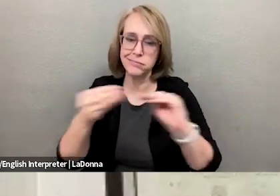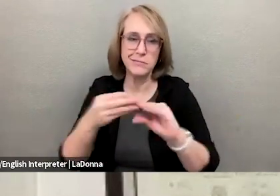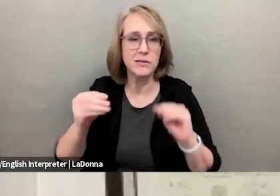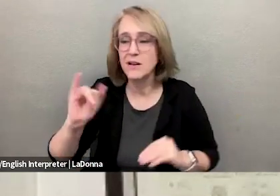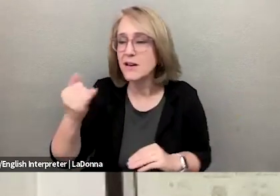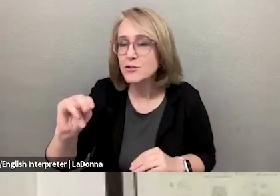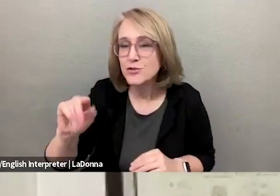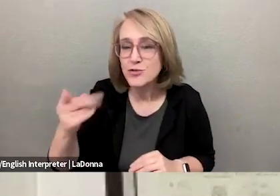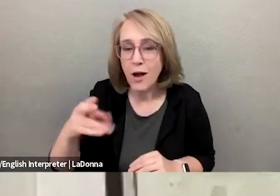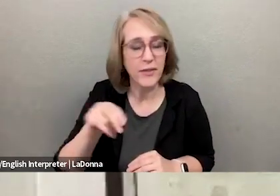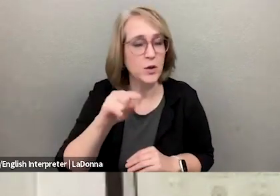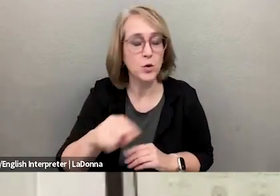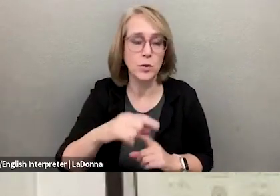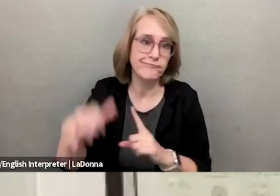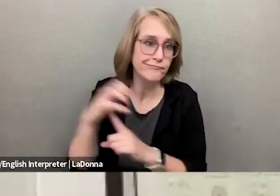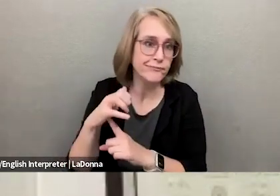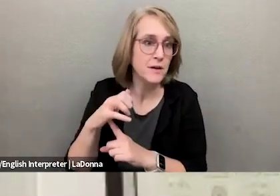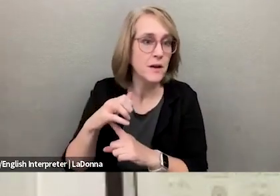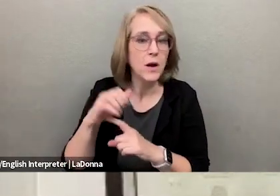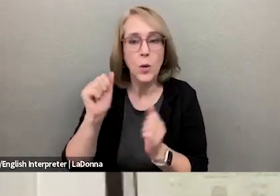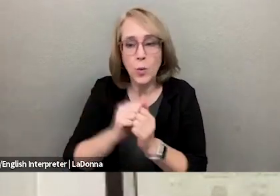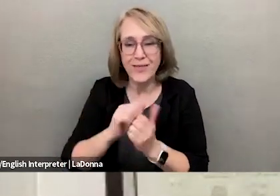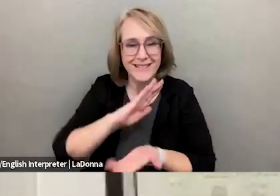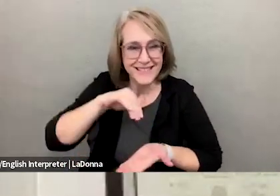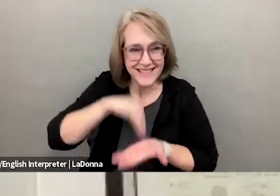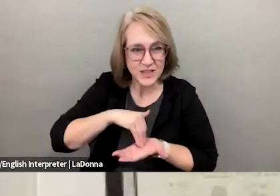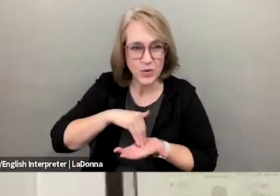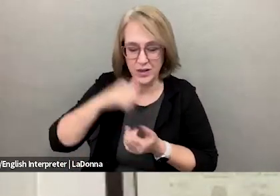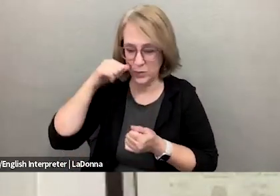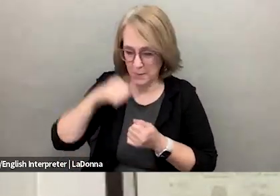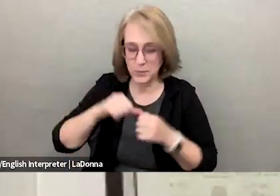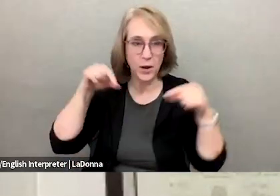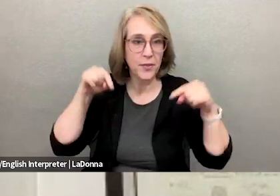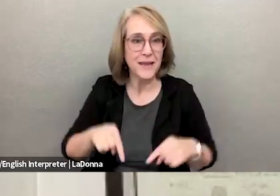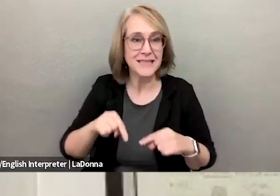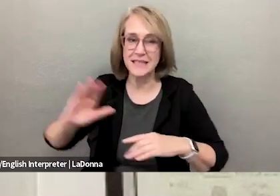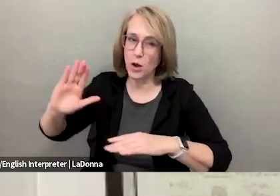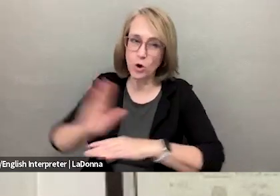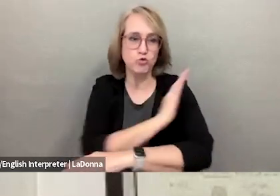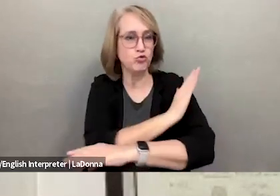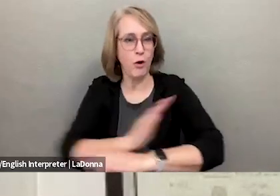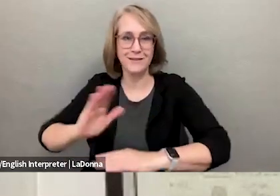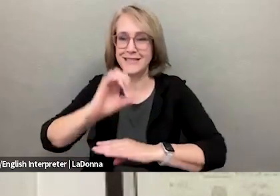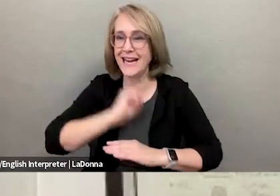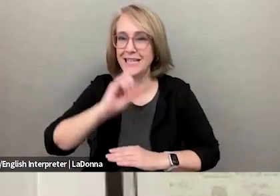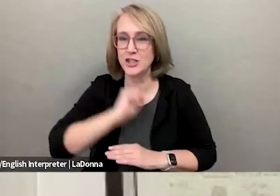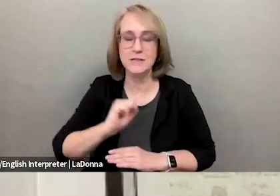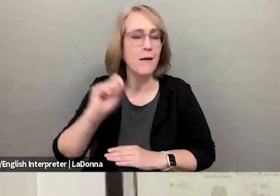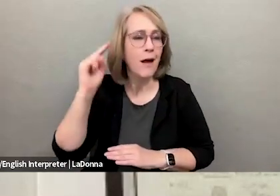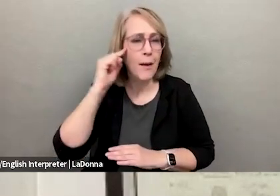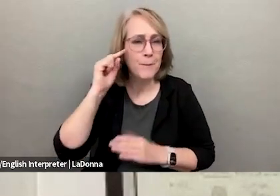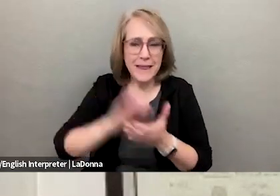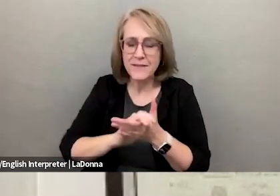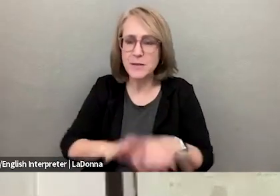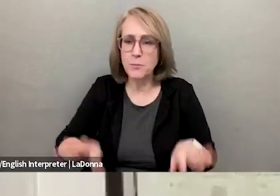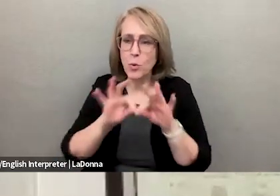an amazing job at this in centering and reminding us that this is across the lifespan. I think continuing to do that work will really